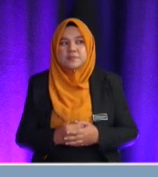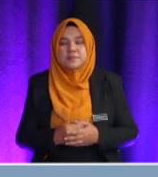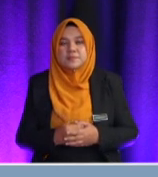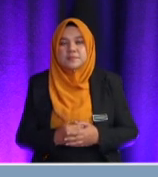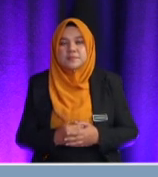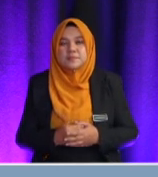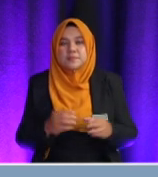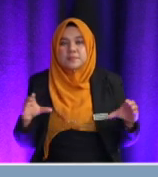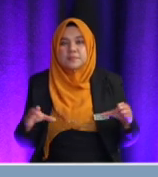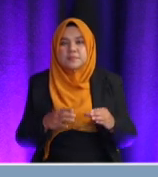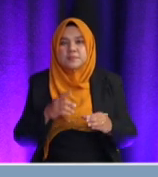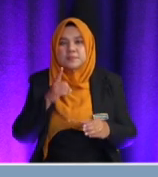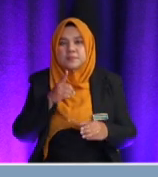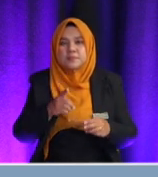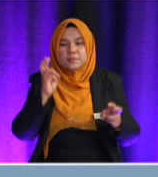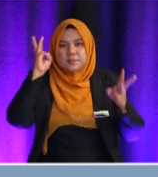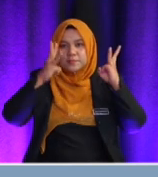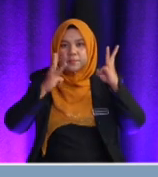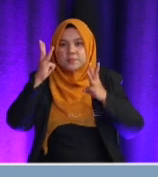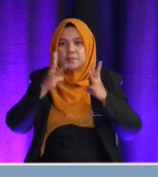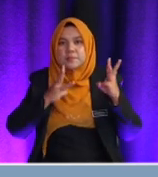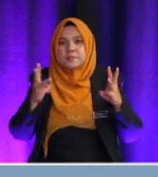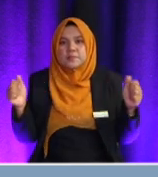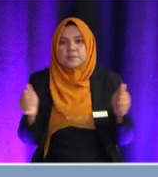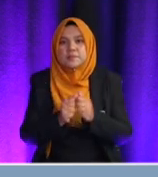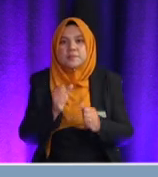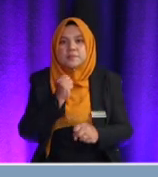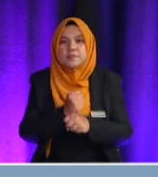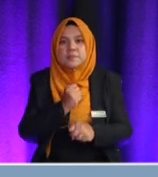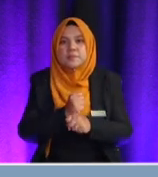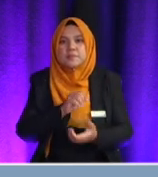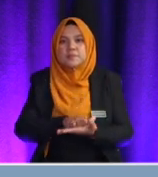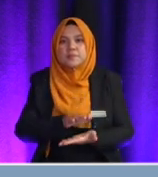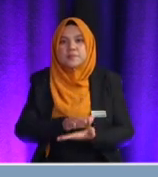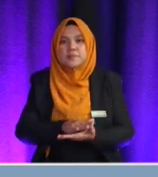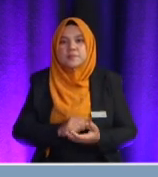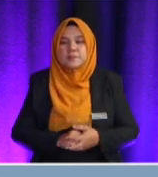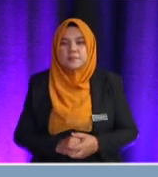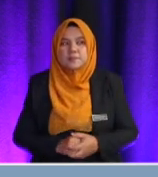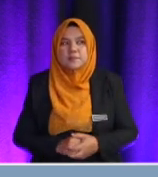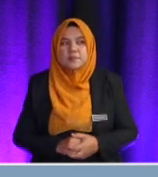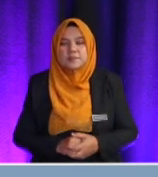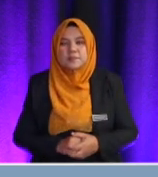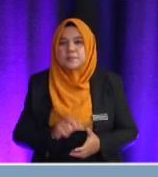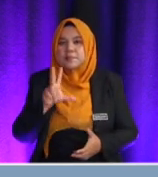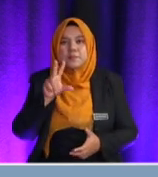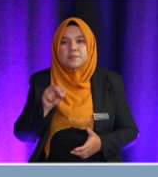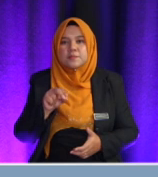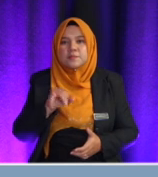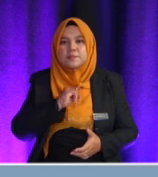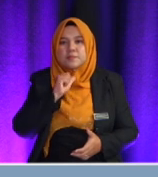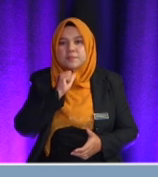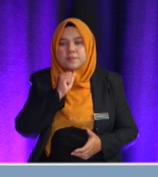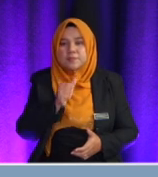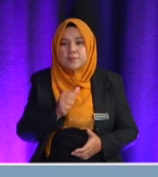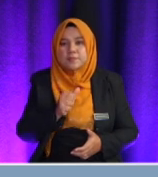Okay, do you worry about schoolwork? Do you worry about your schoolwork? No, I don't. Ooh,